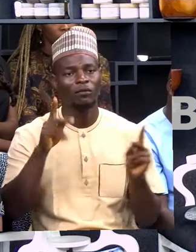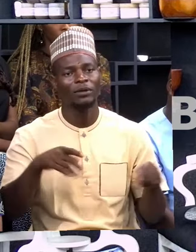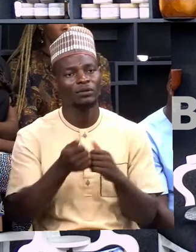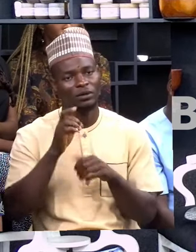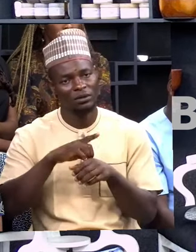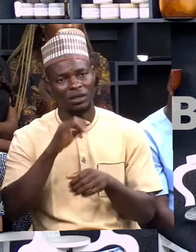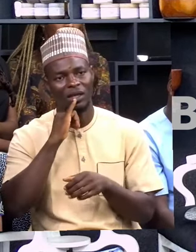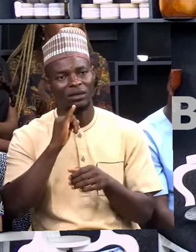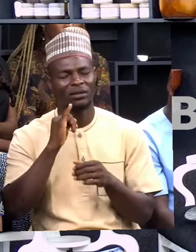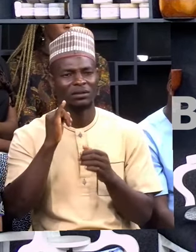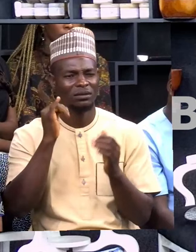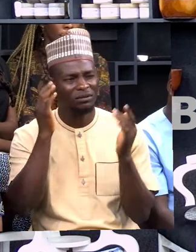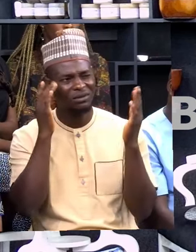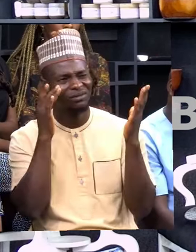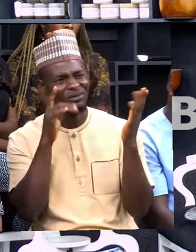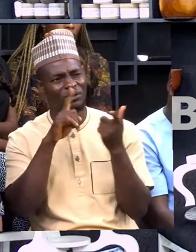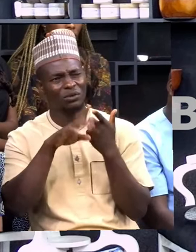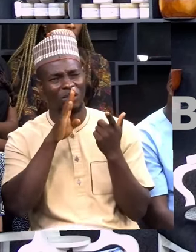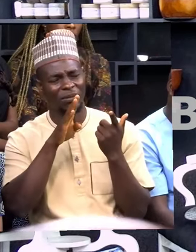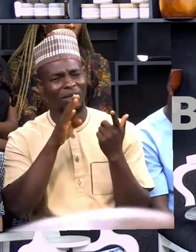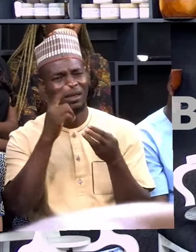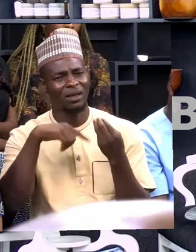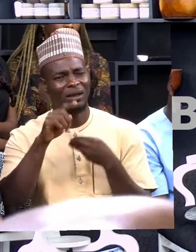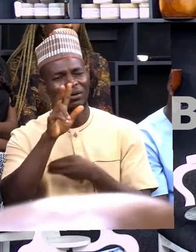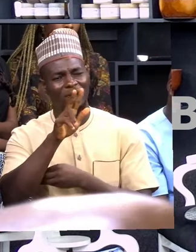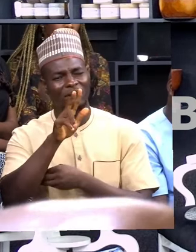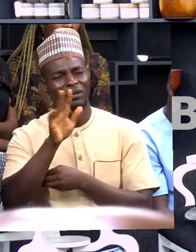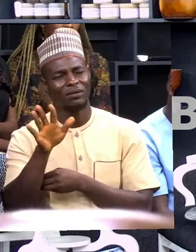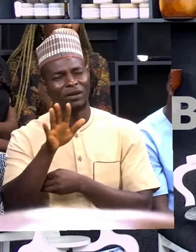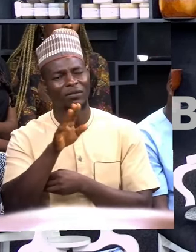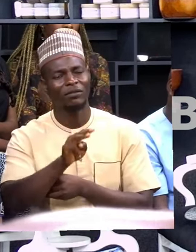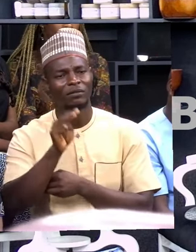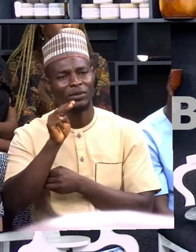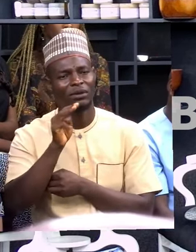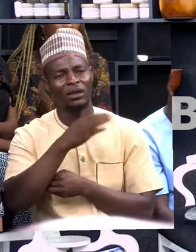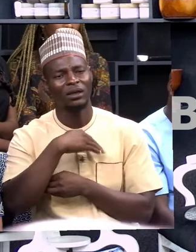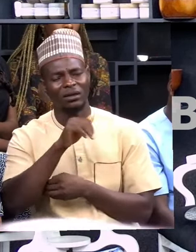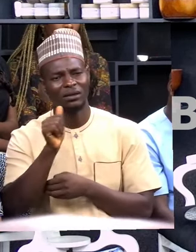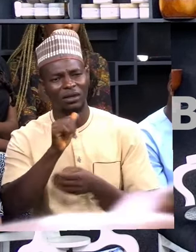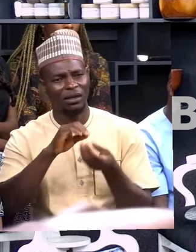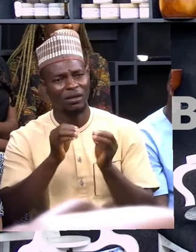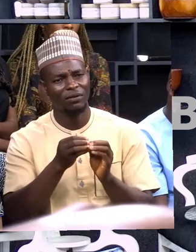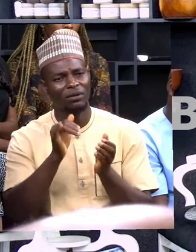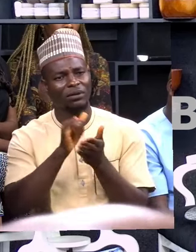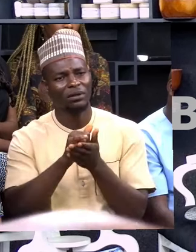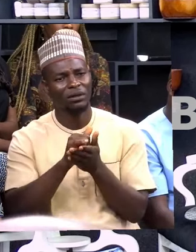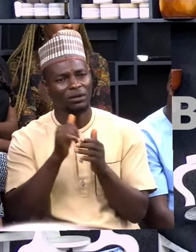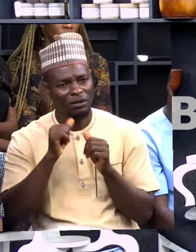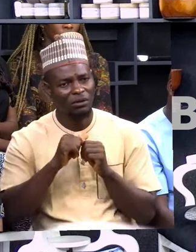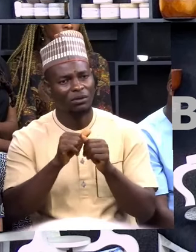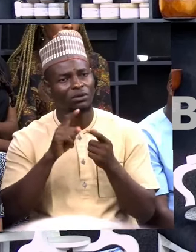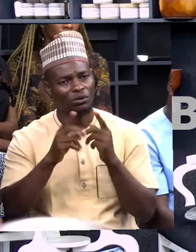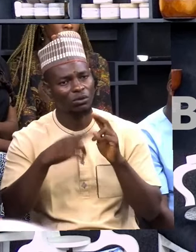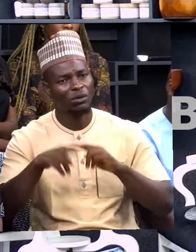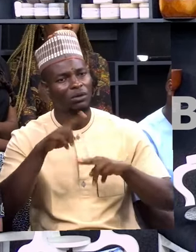is estimated to be around 35 million, and a figure that continues to rise